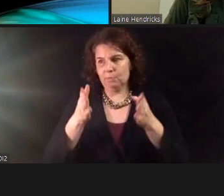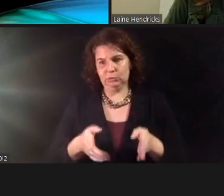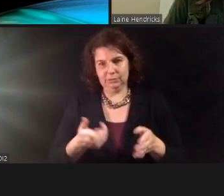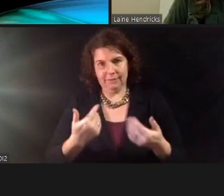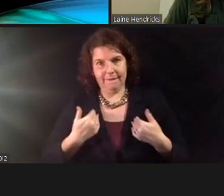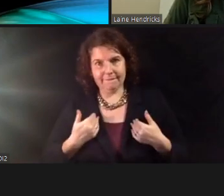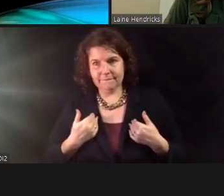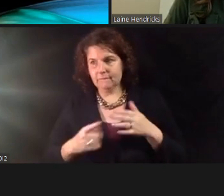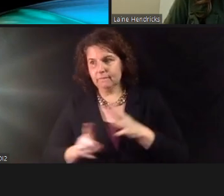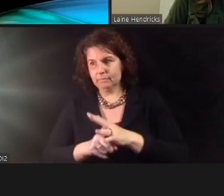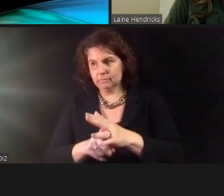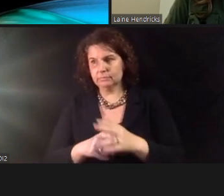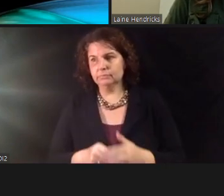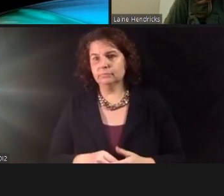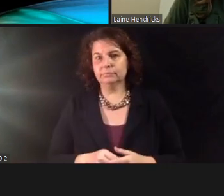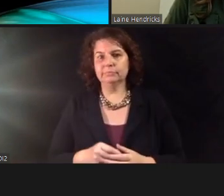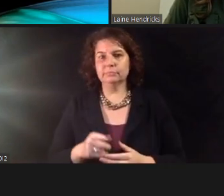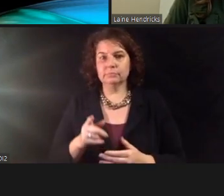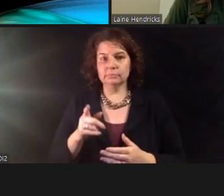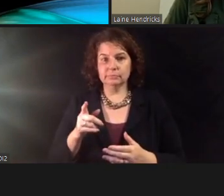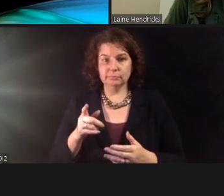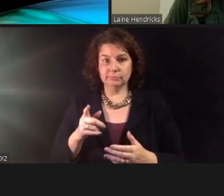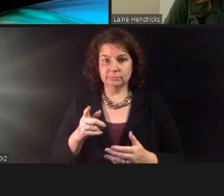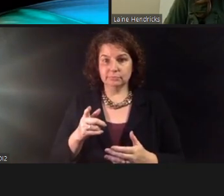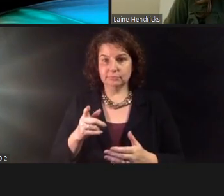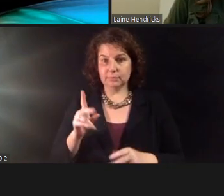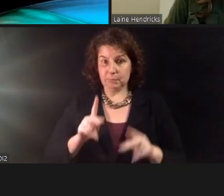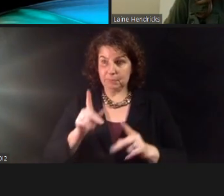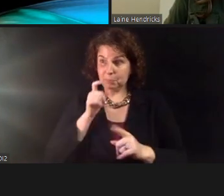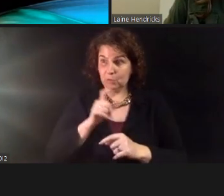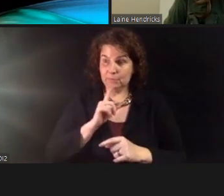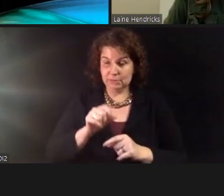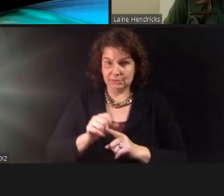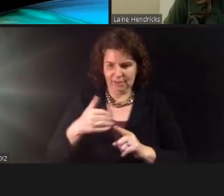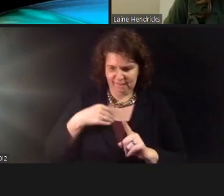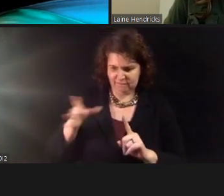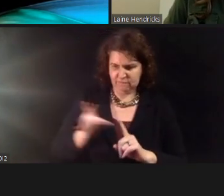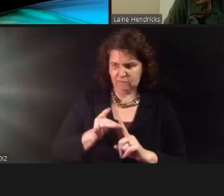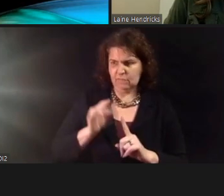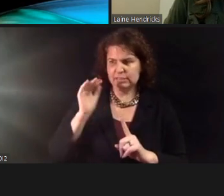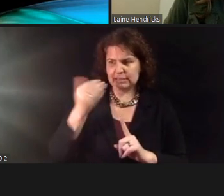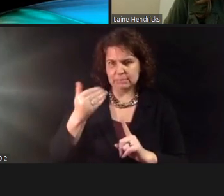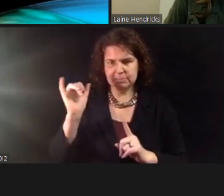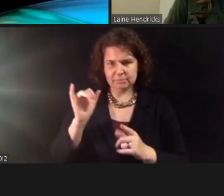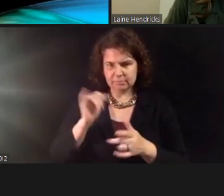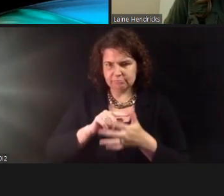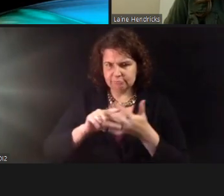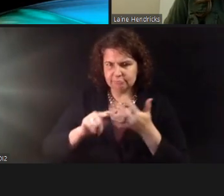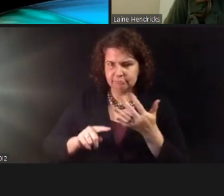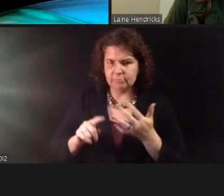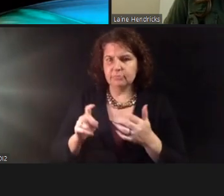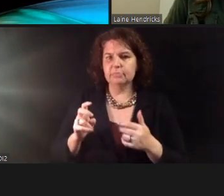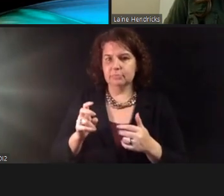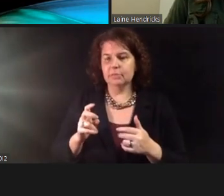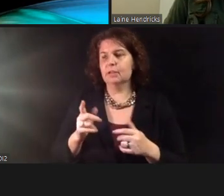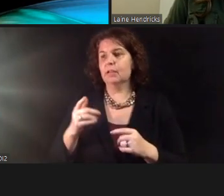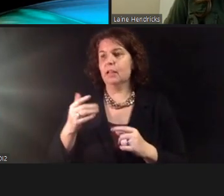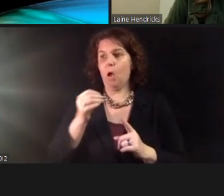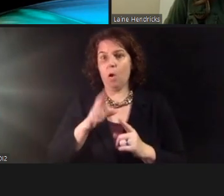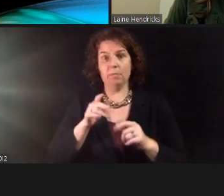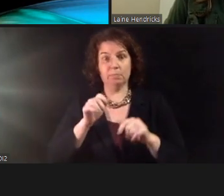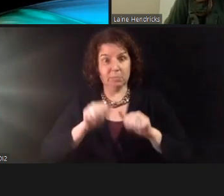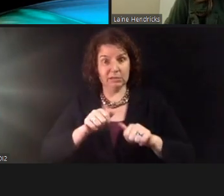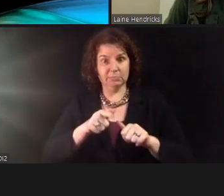infected, and also being infectious. Asymptomatic people tend to be maybe less infectious to others than people who are experiencing